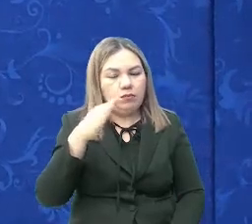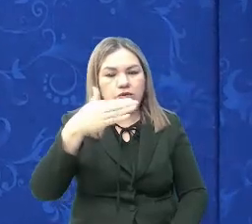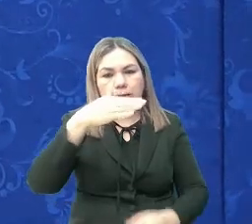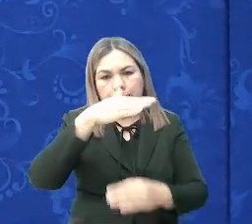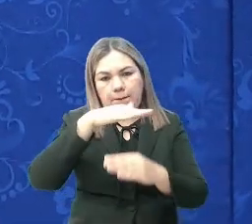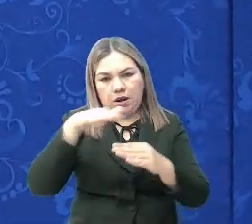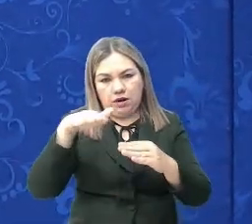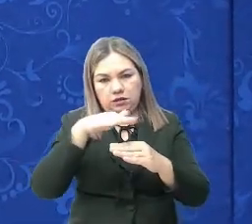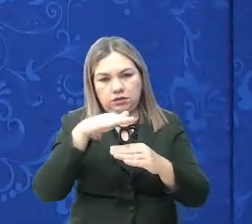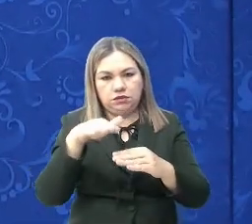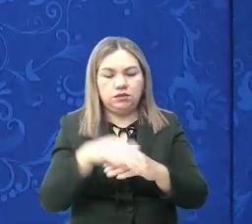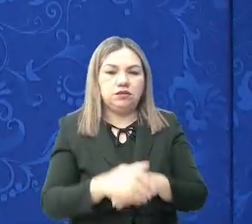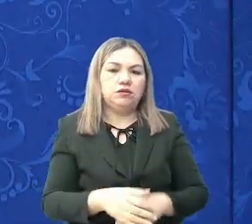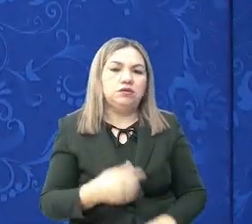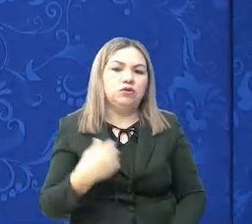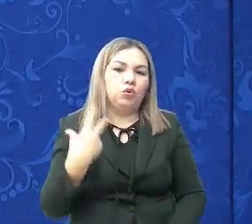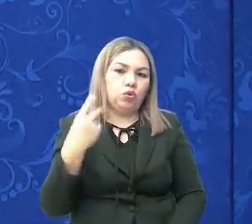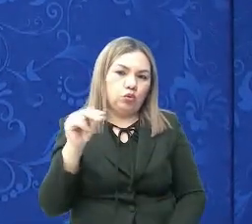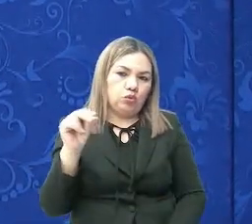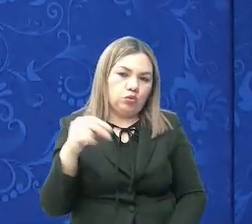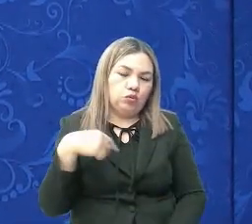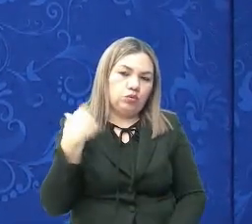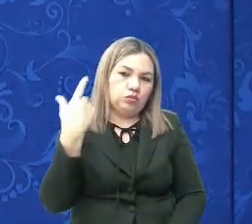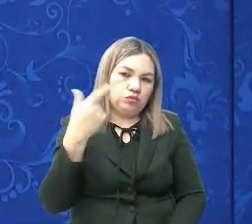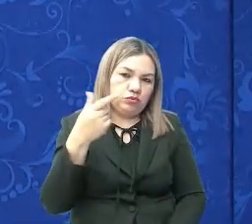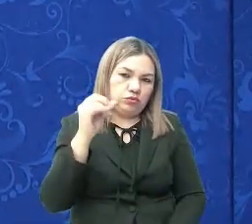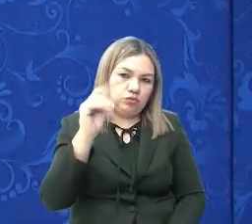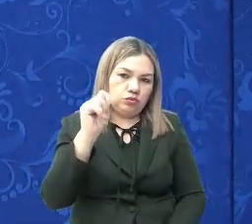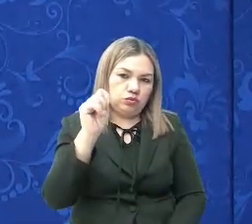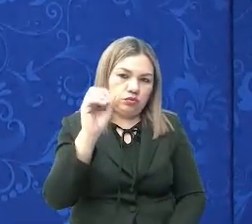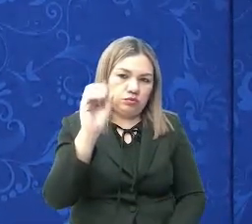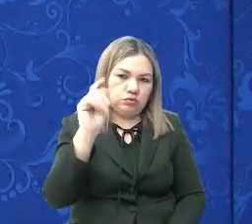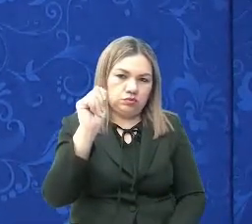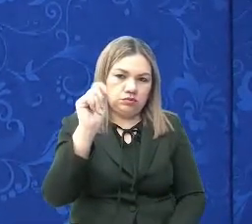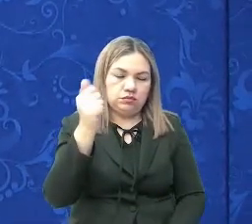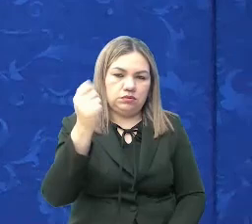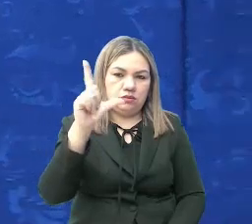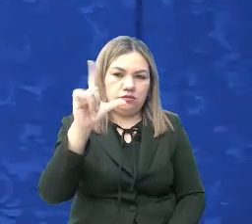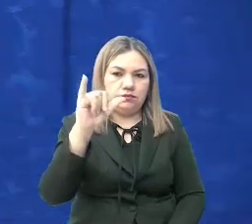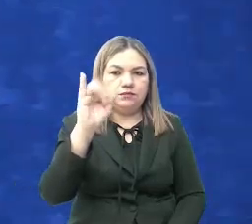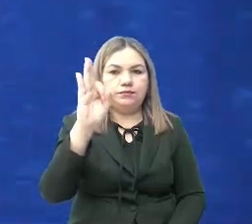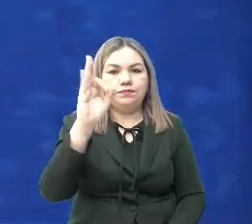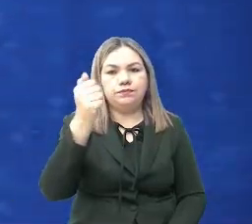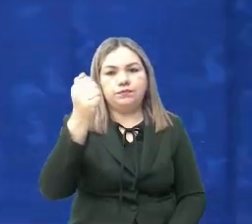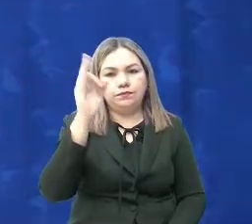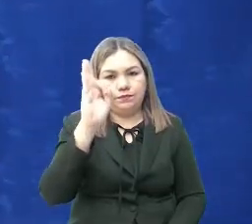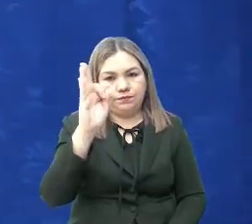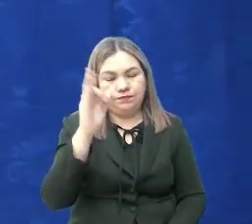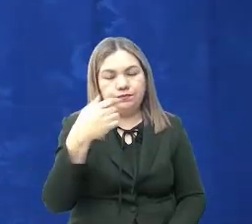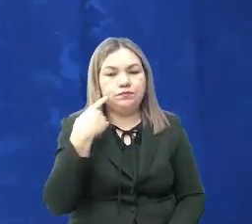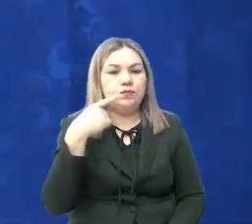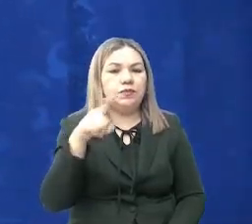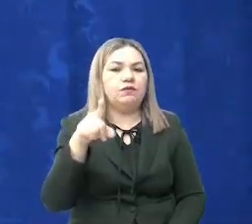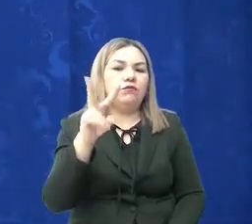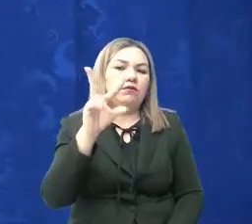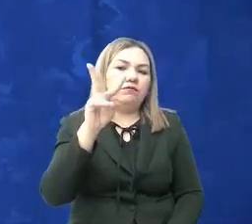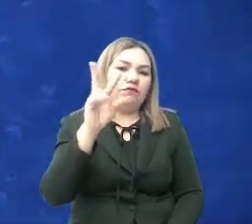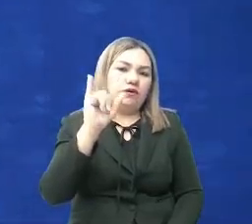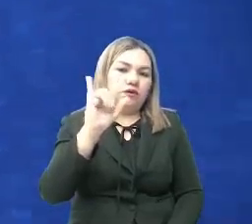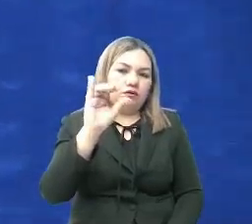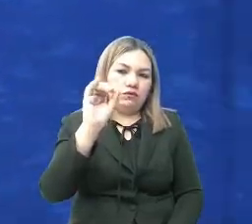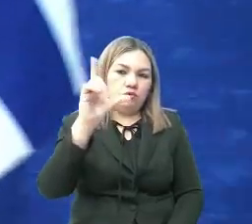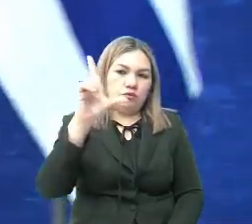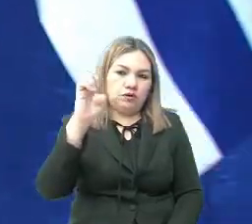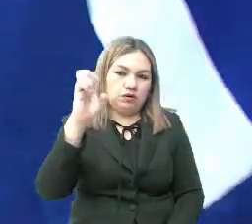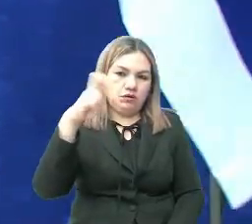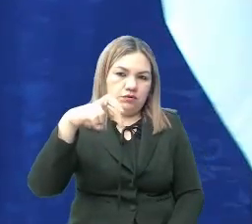in part. It's not the complete thing that you are in the spiritual world. So if you're violent,